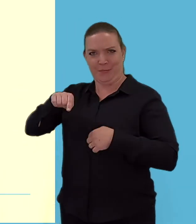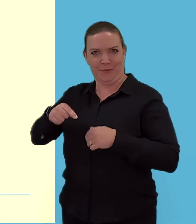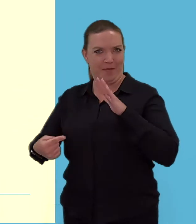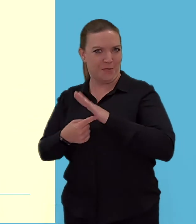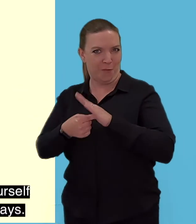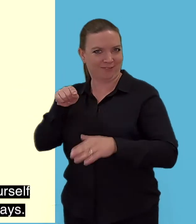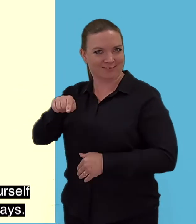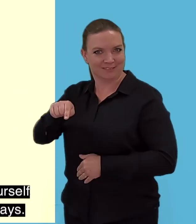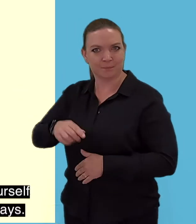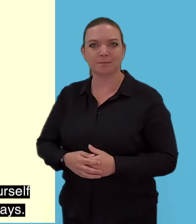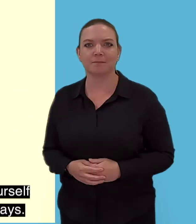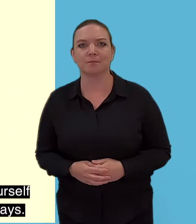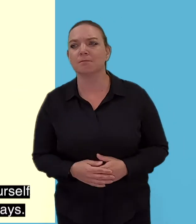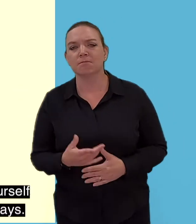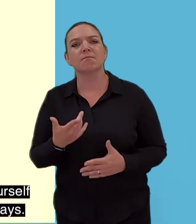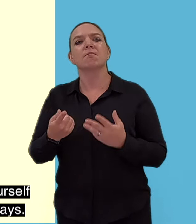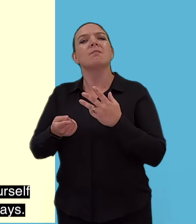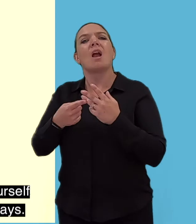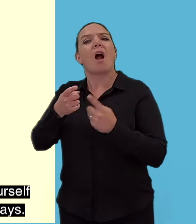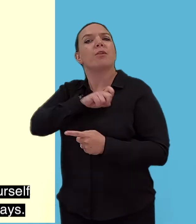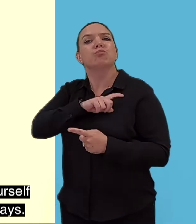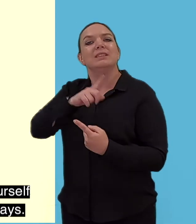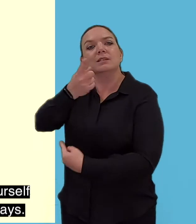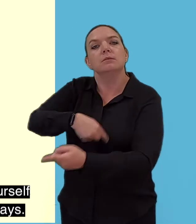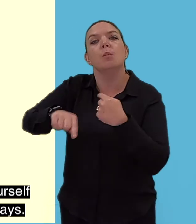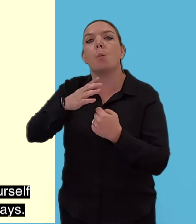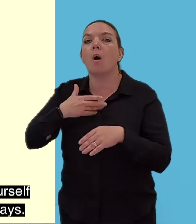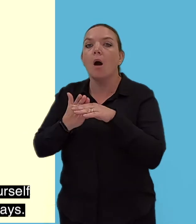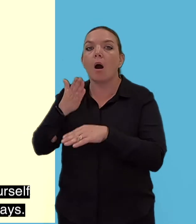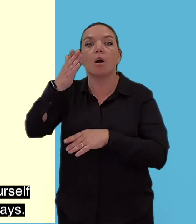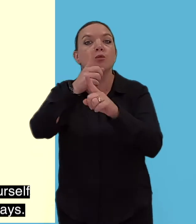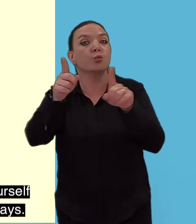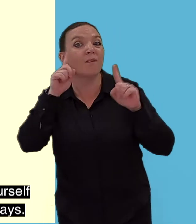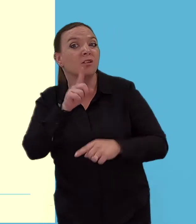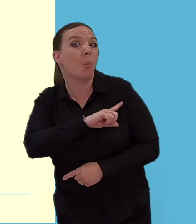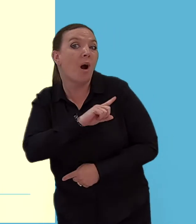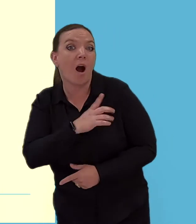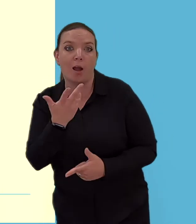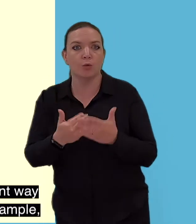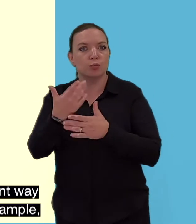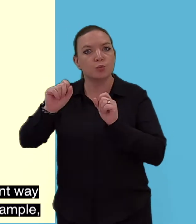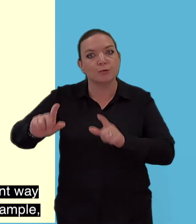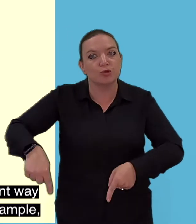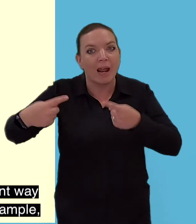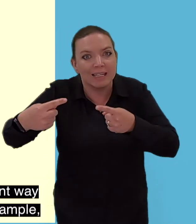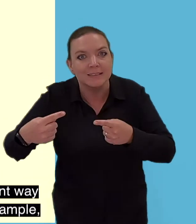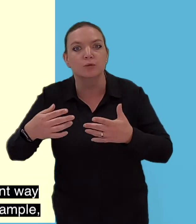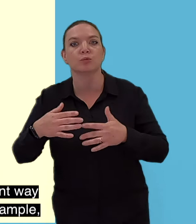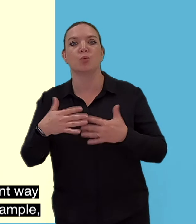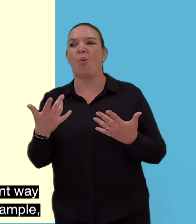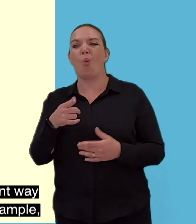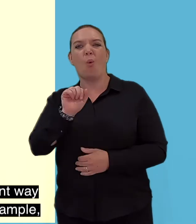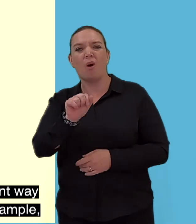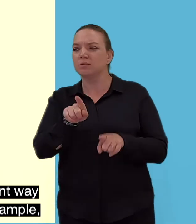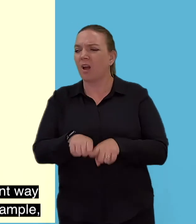challenge. Coming to university, you will find yourself out of your comfort zone in lots of ways. You might be studying in a